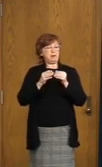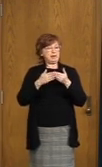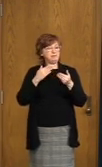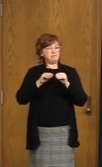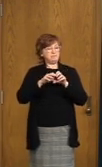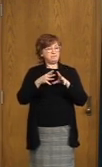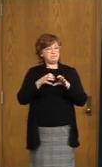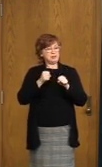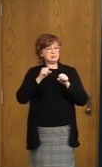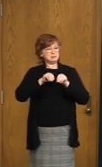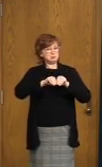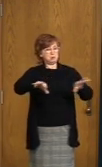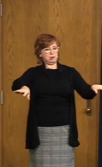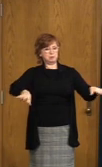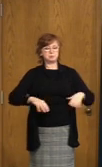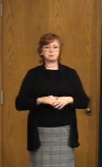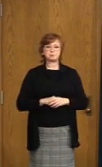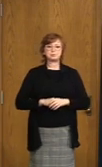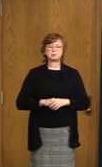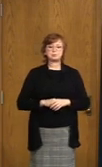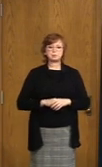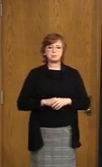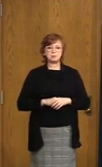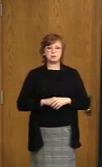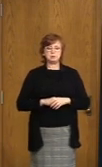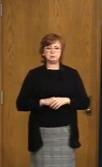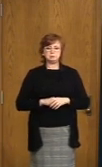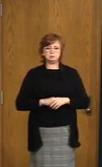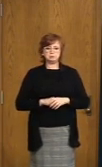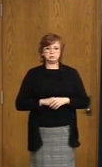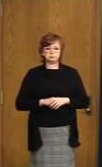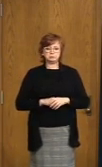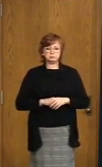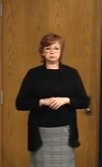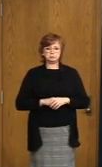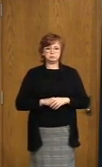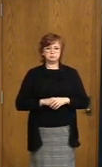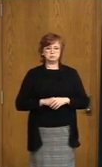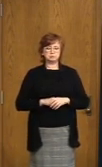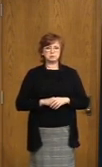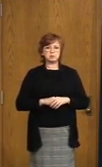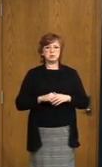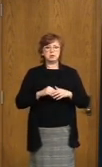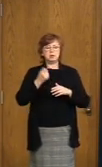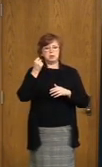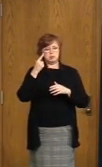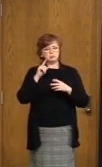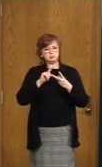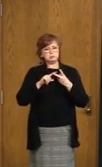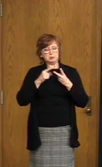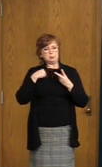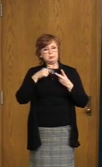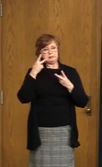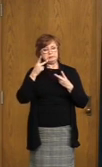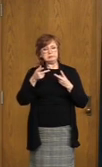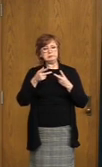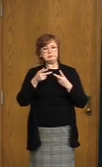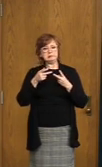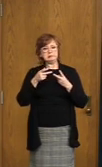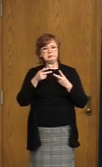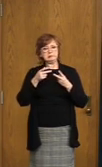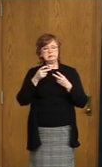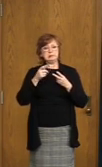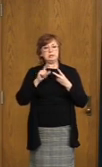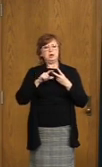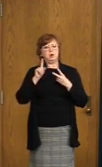variations or variants over time, and that's been tracked throughout the pandemic. Obviously, some variants are of more concern, like there's some variants that have emerged in